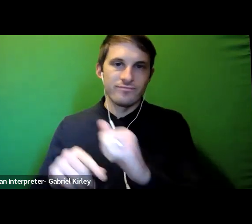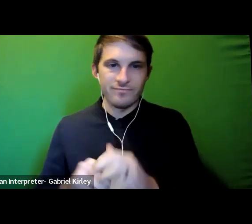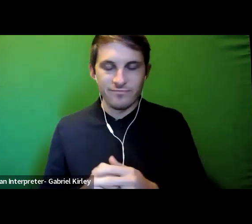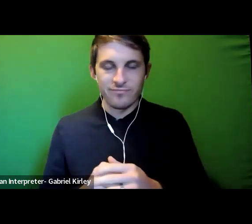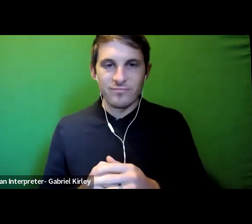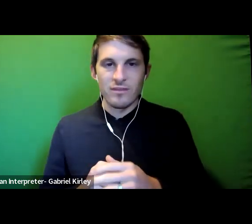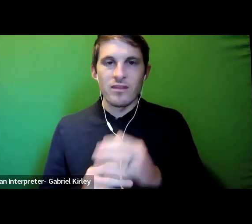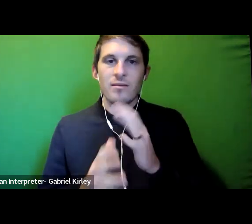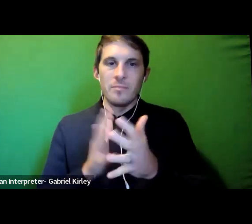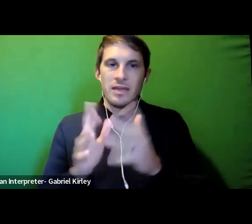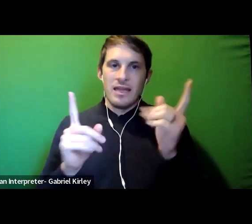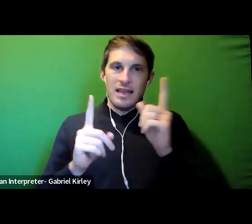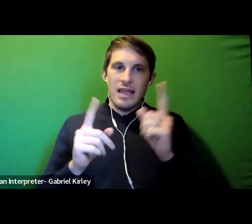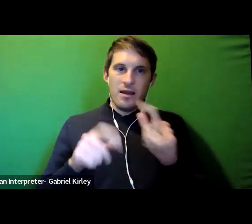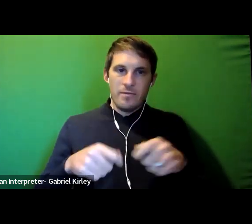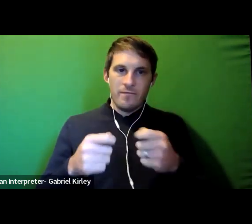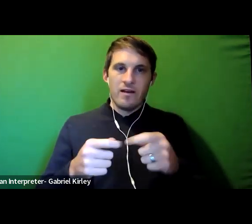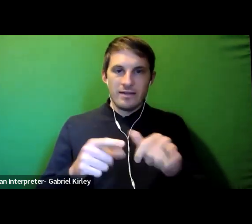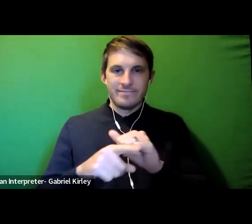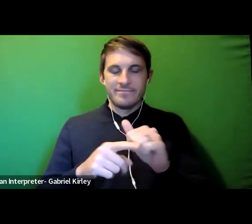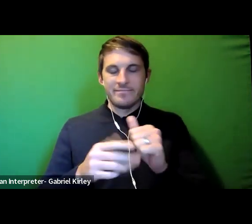for the people who are.